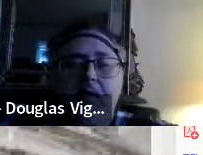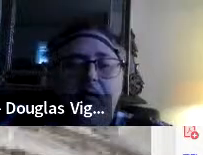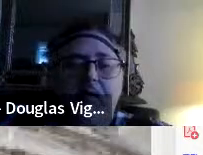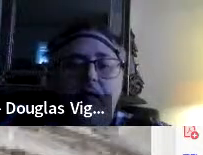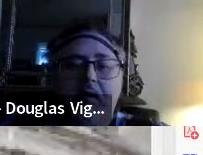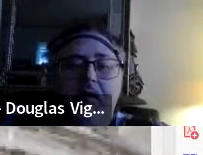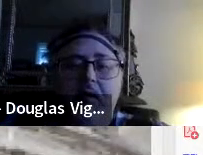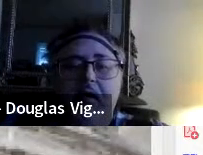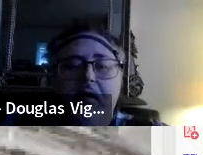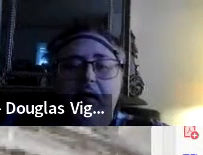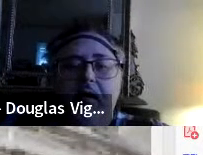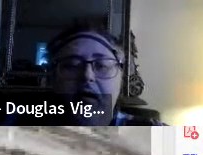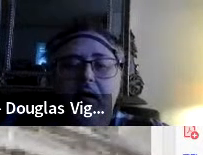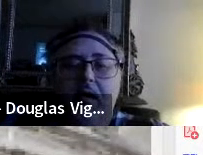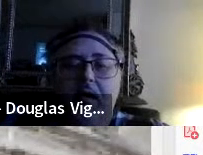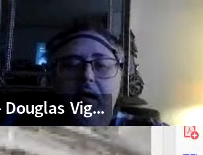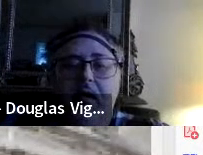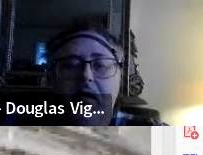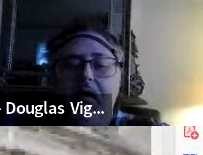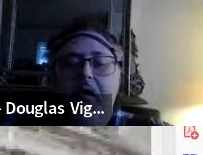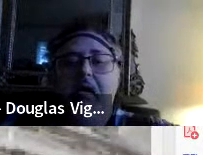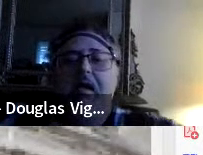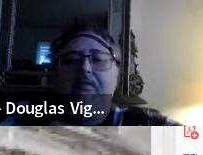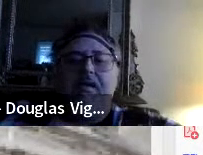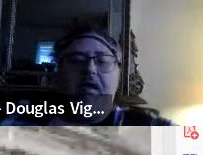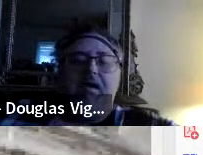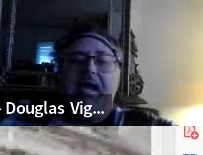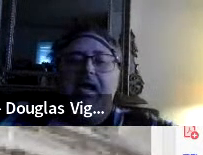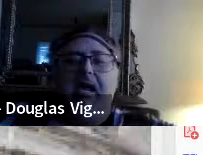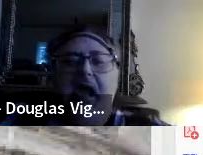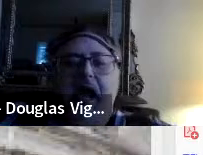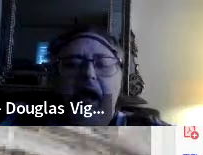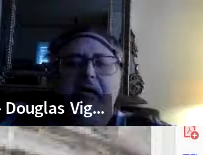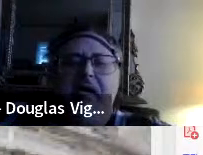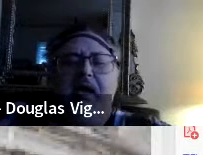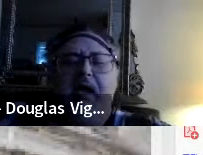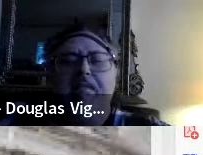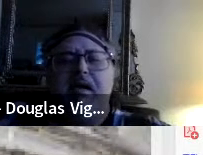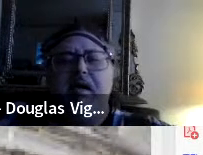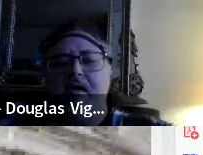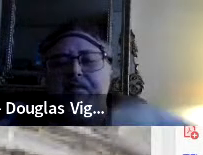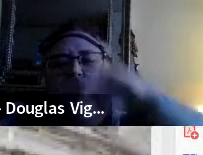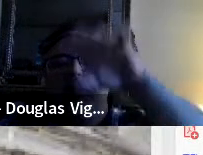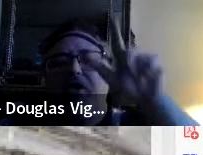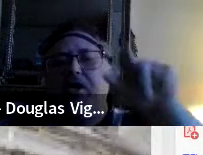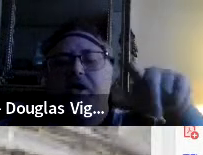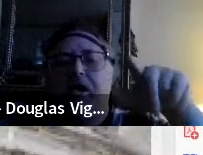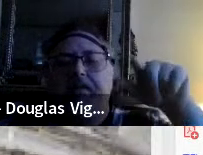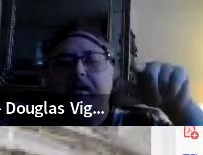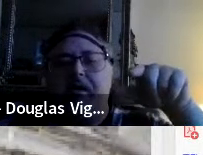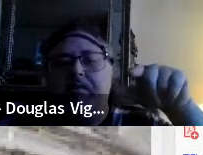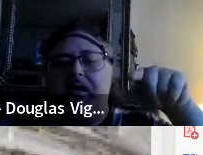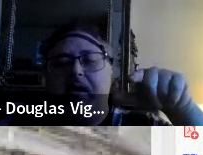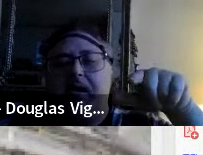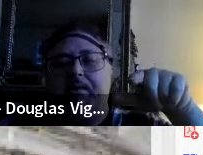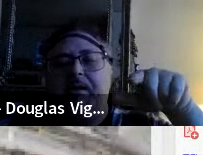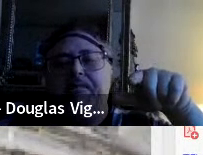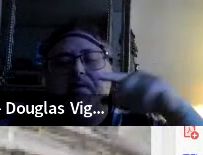Hello? Yeah, we can hear Hi, you. Douglas. I'm so, yeah. I'm a little concerned. I'm a